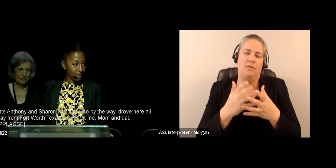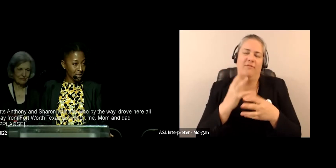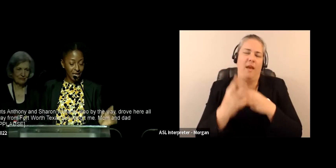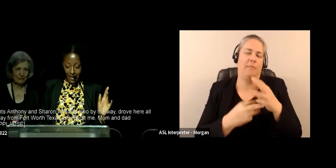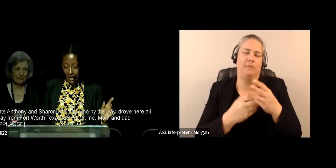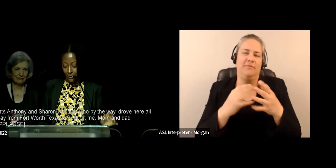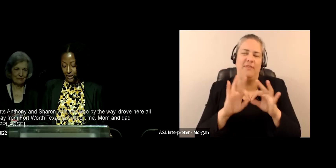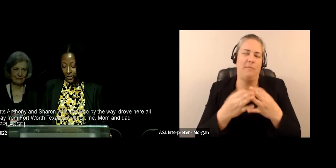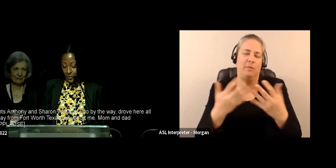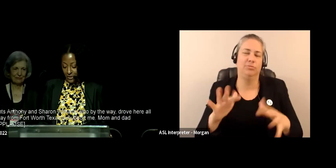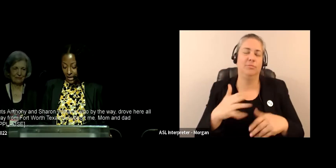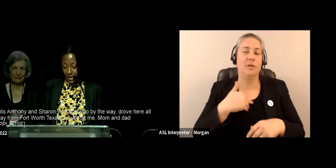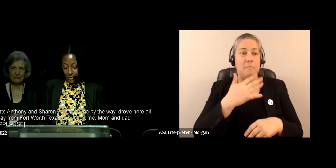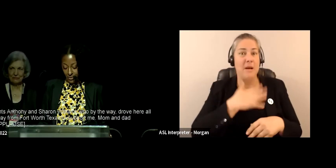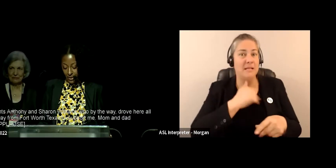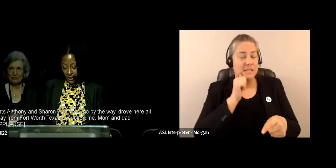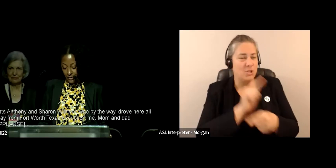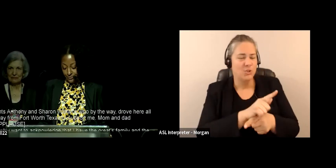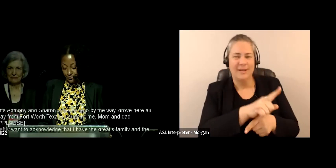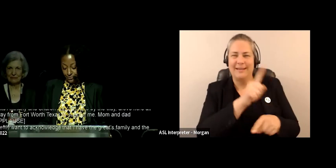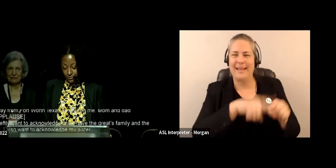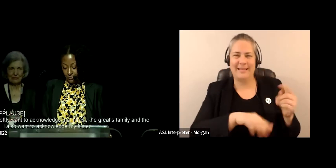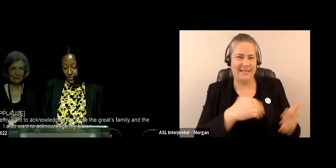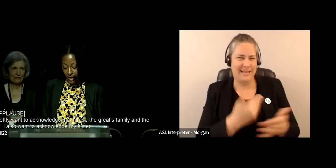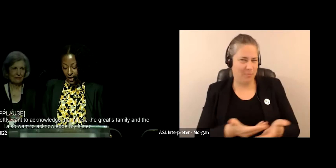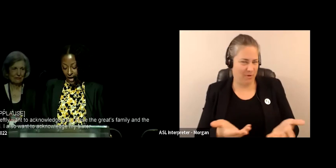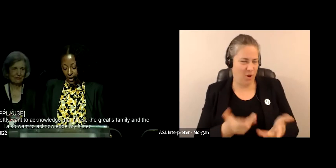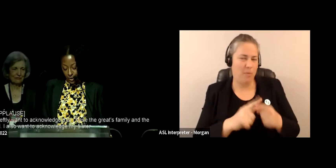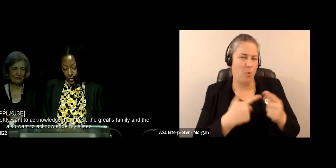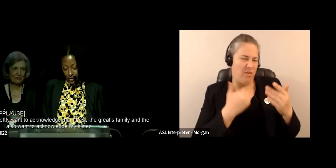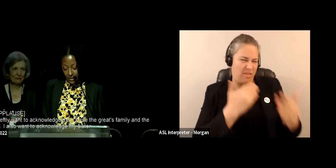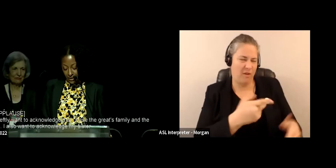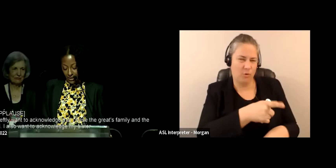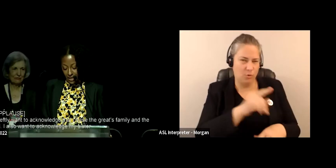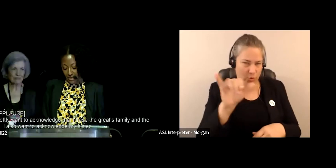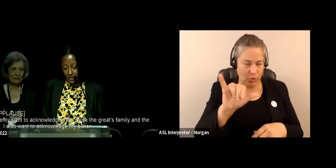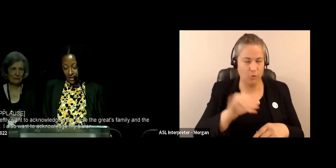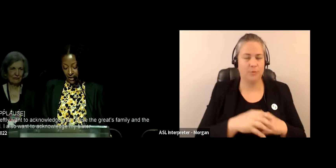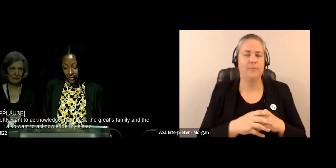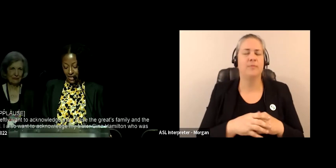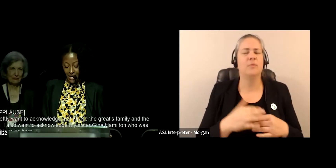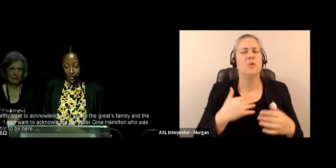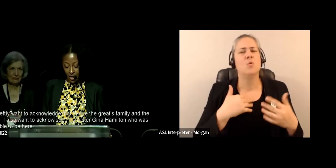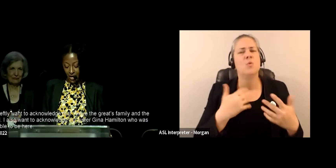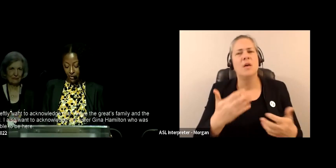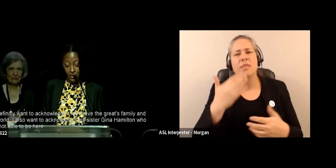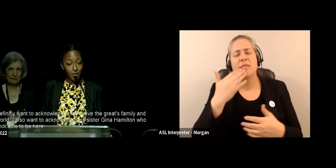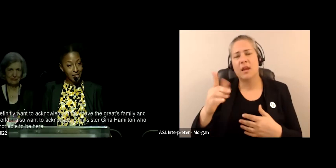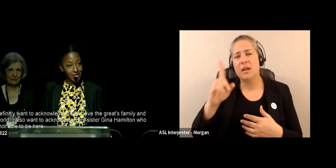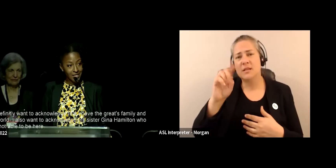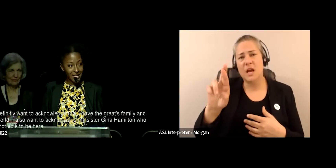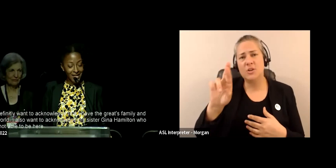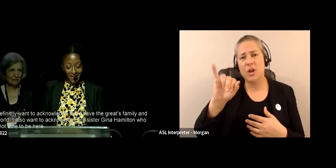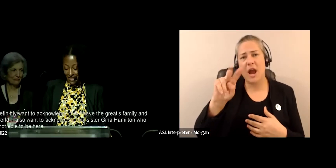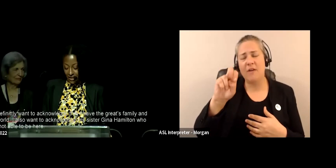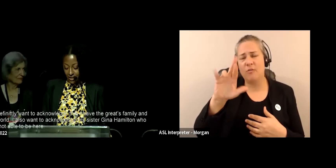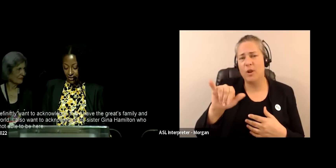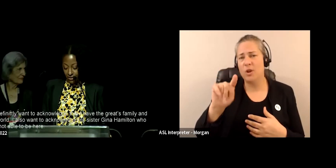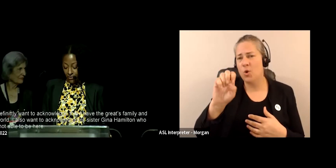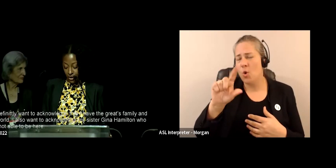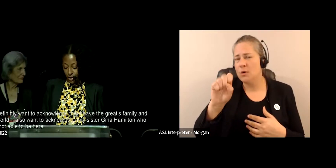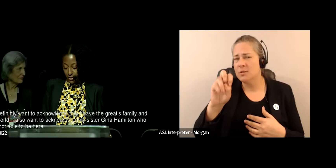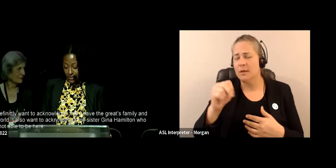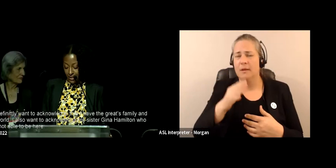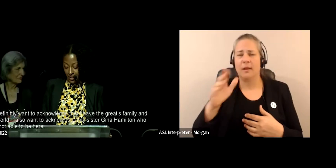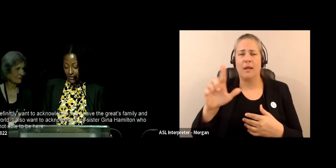Keena Hamilton, who was not able to be here. I also want to take the time to thank Dr. Ivory Tolson,